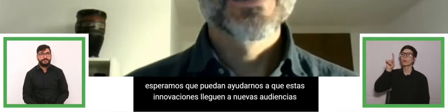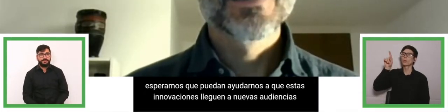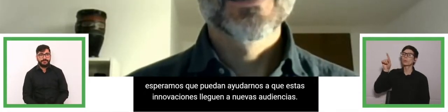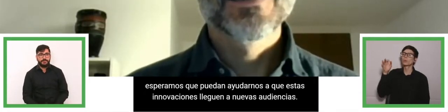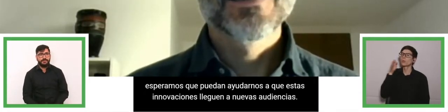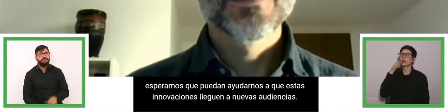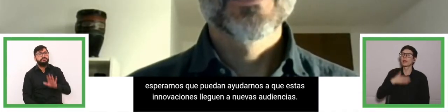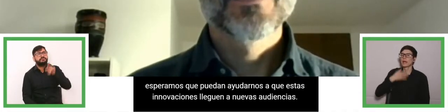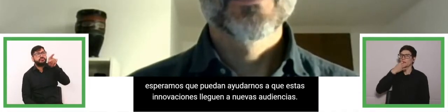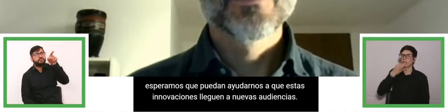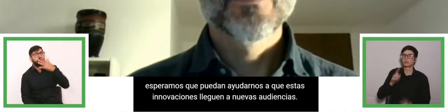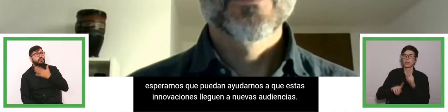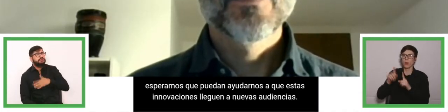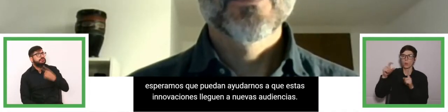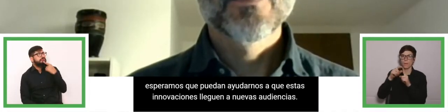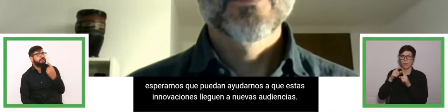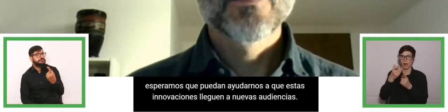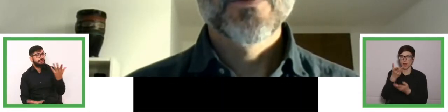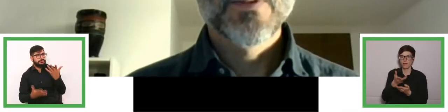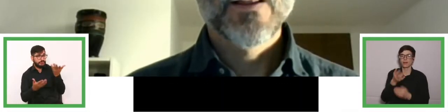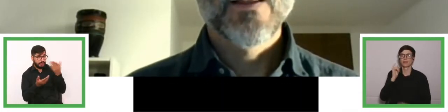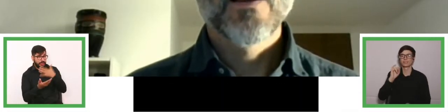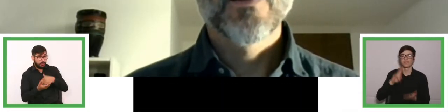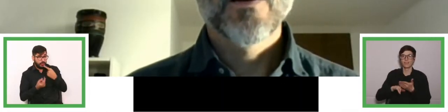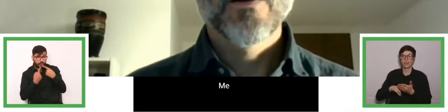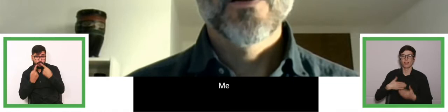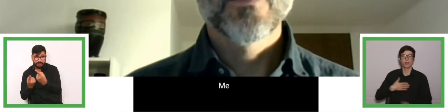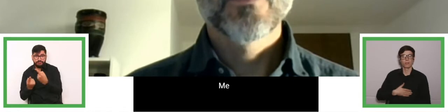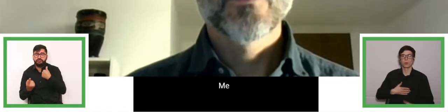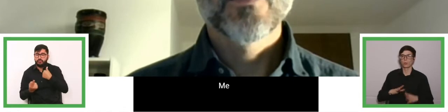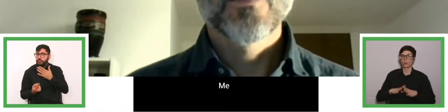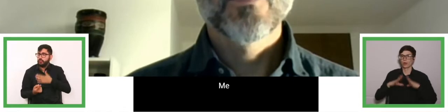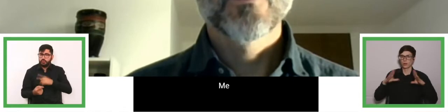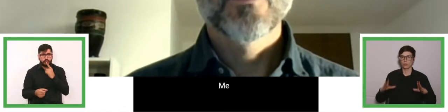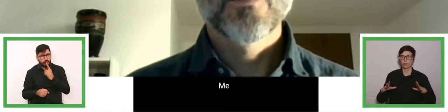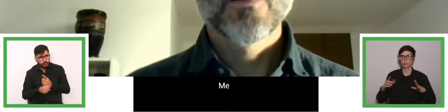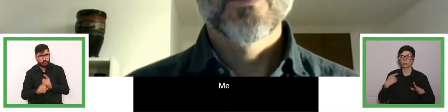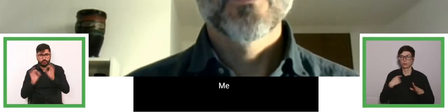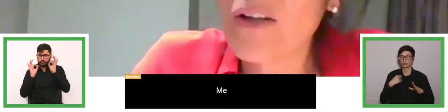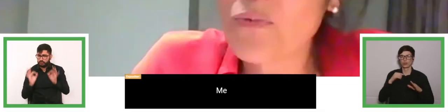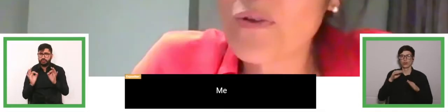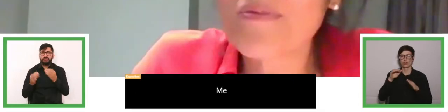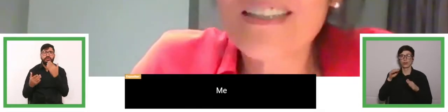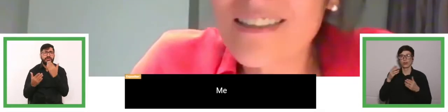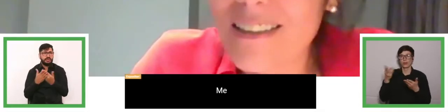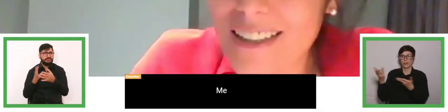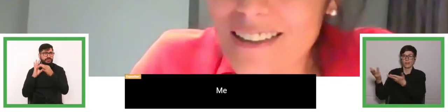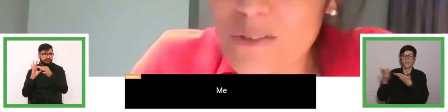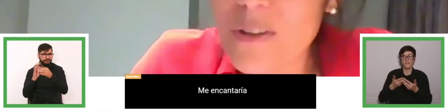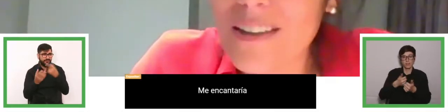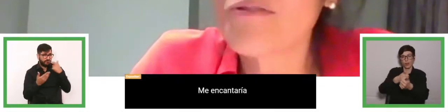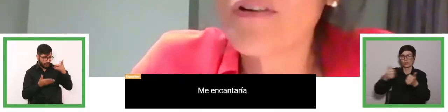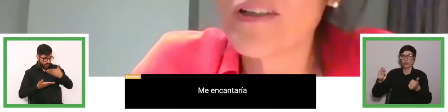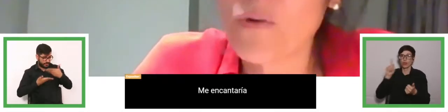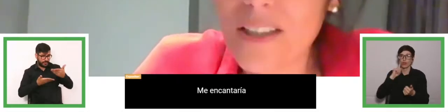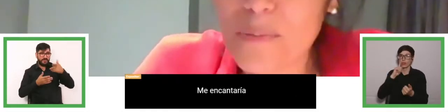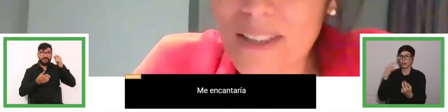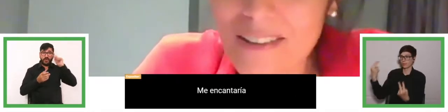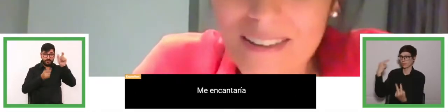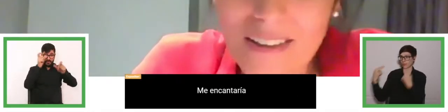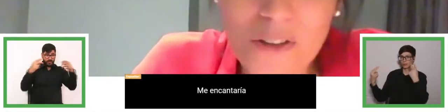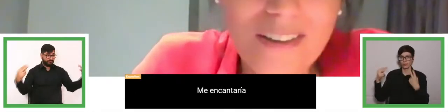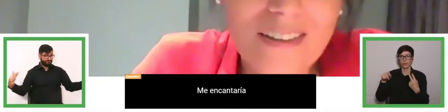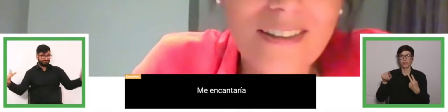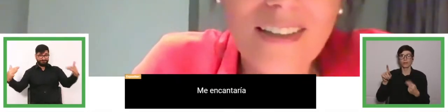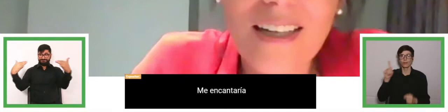audience? Yes, I would like to encourage all participants today that will be listening to the following